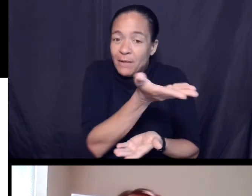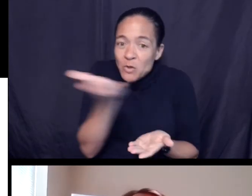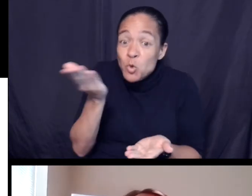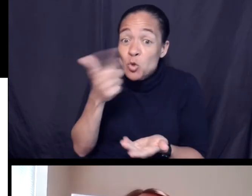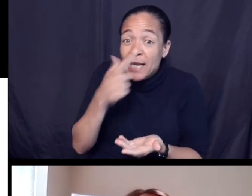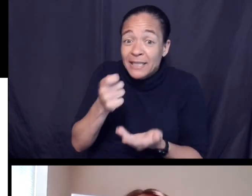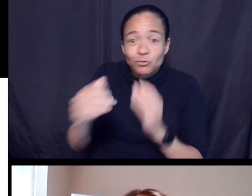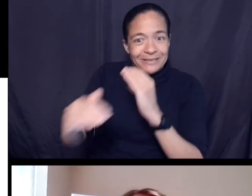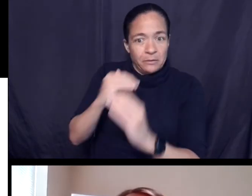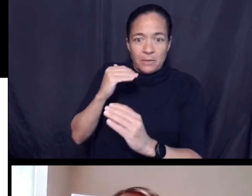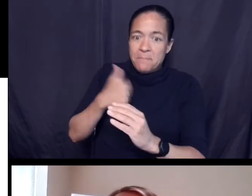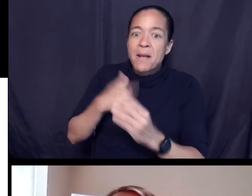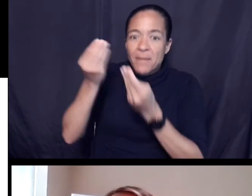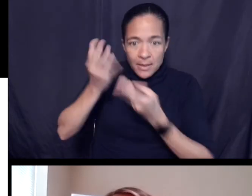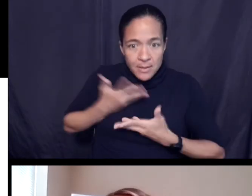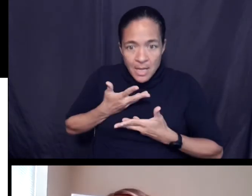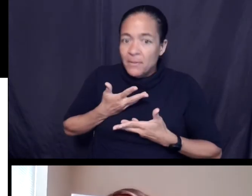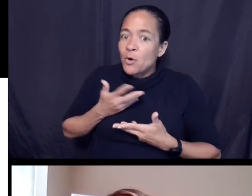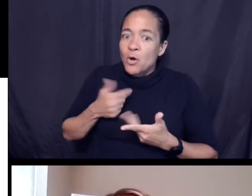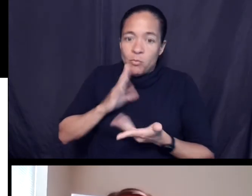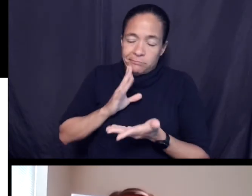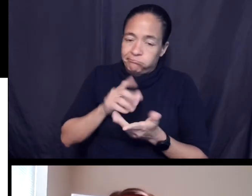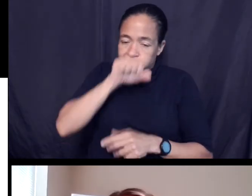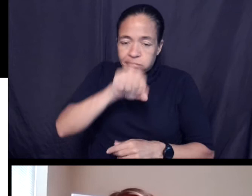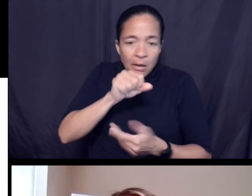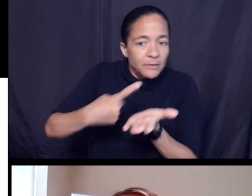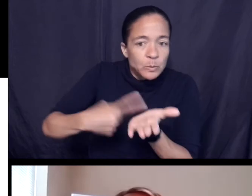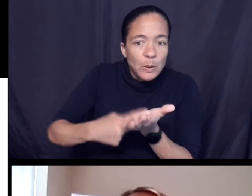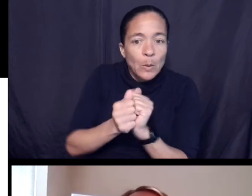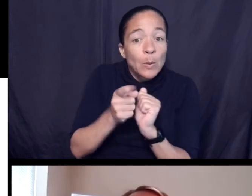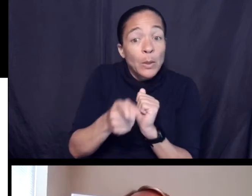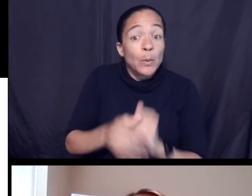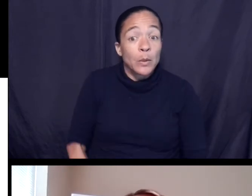always email me and let me know. We'd love to talk about this program with you.